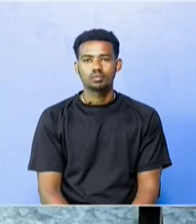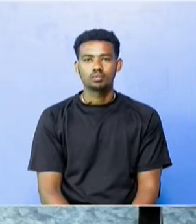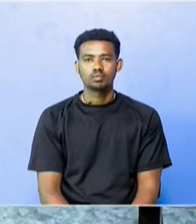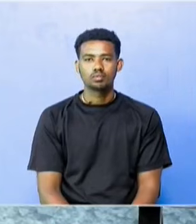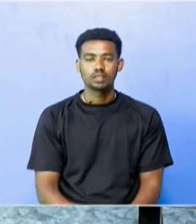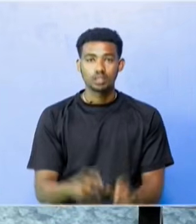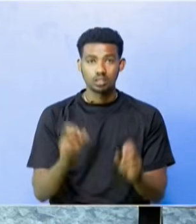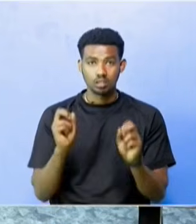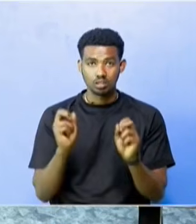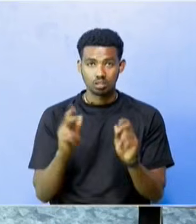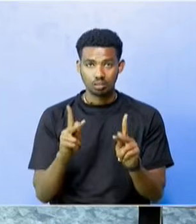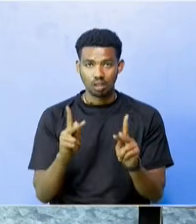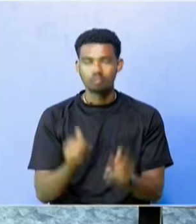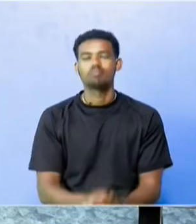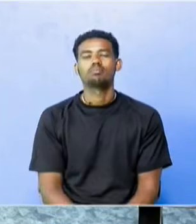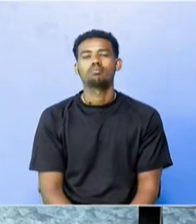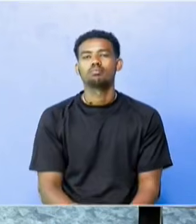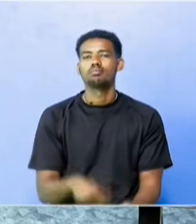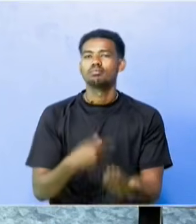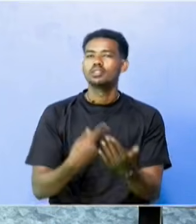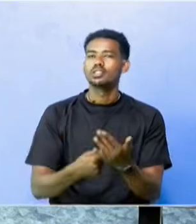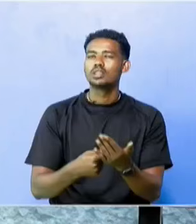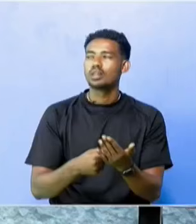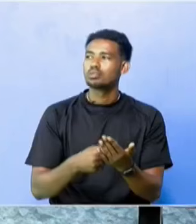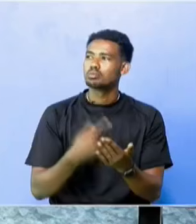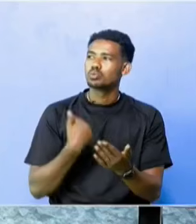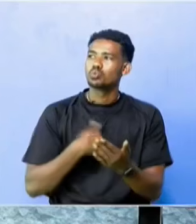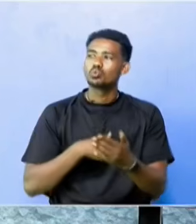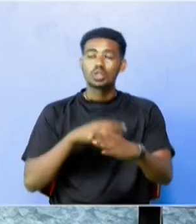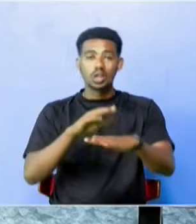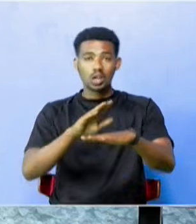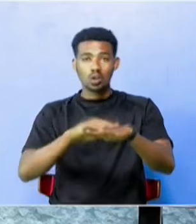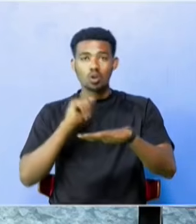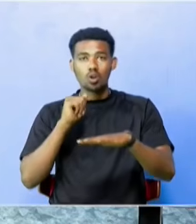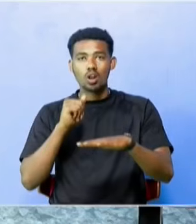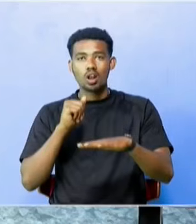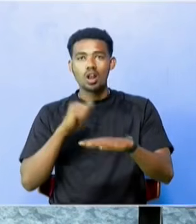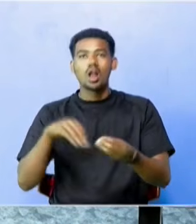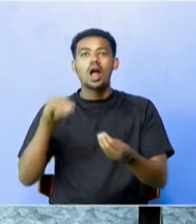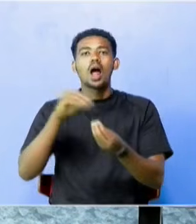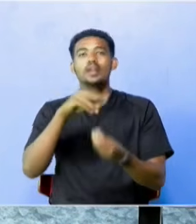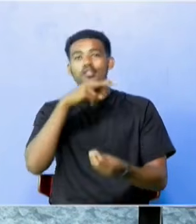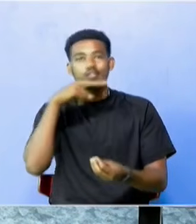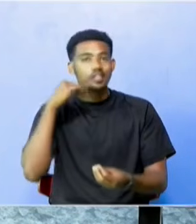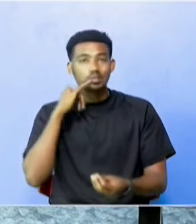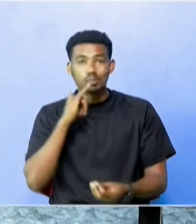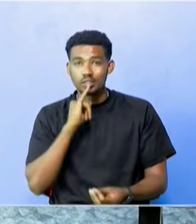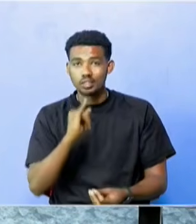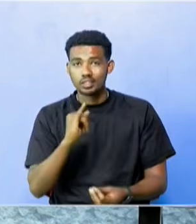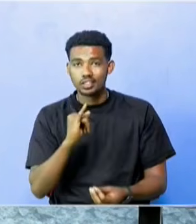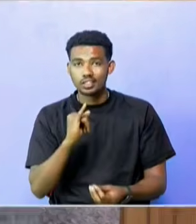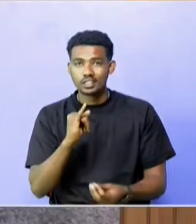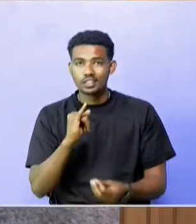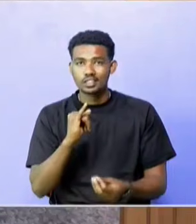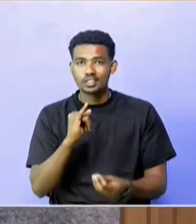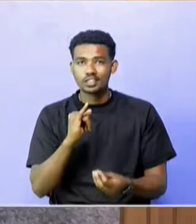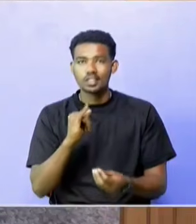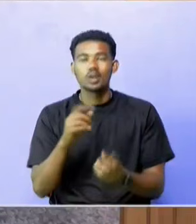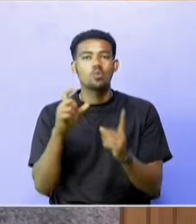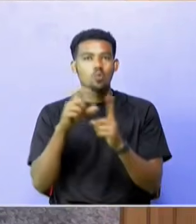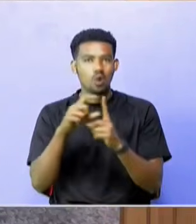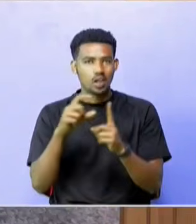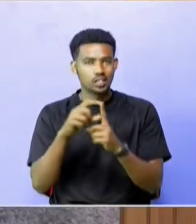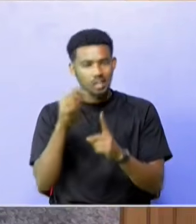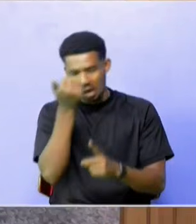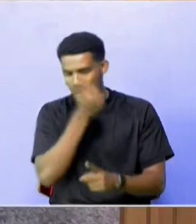Okay? This is what we call an adverb. An adverb is what? It is a word, just like any